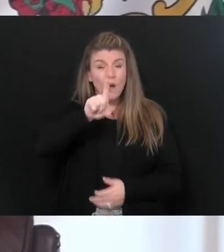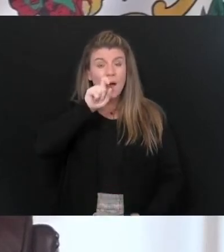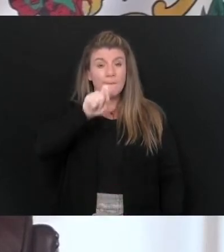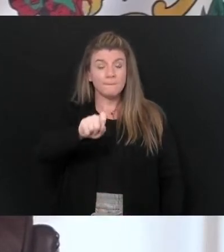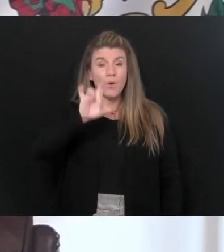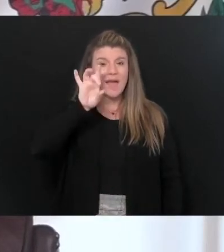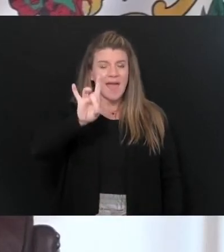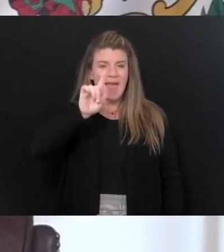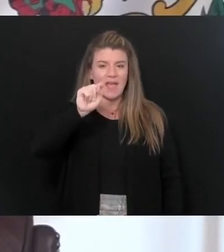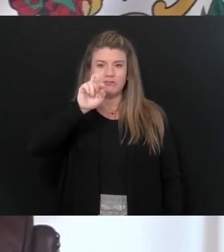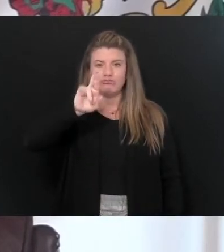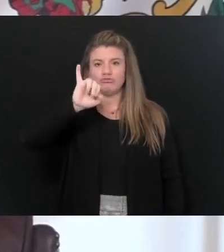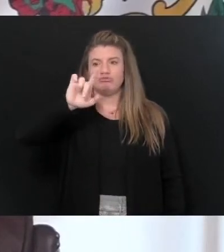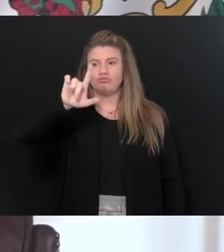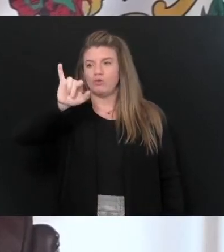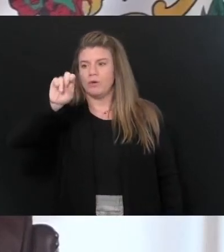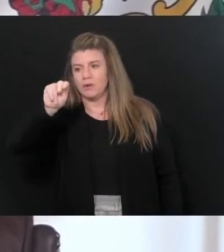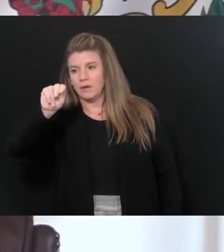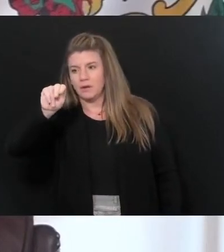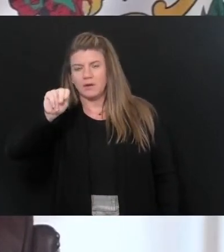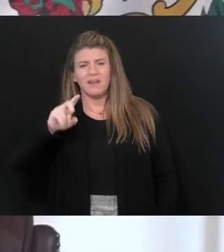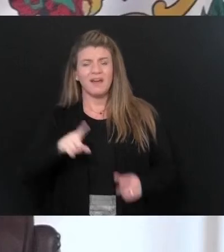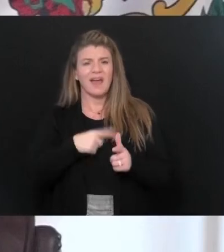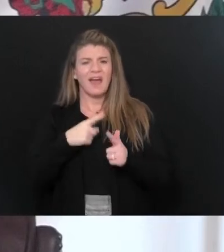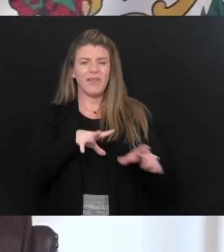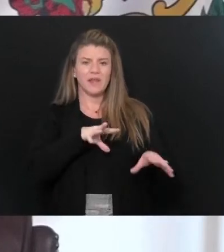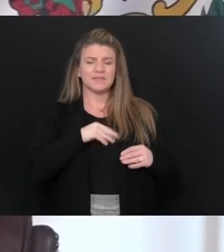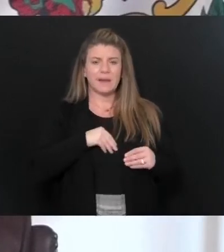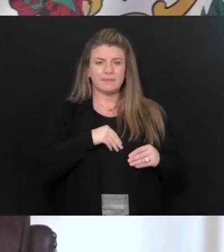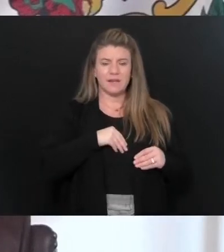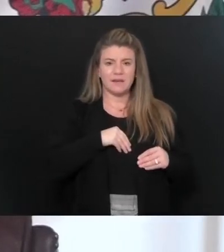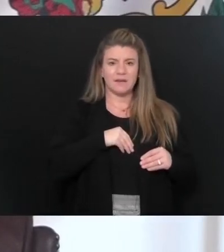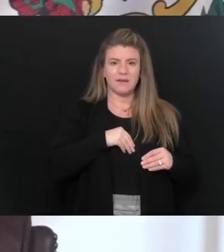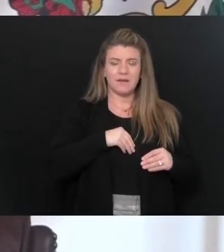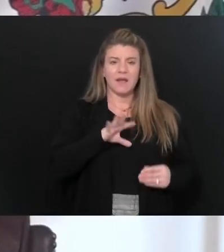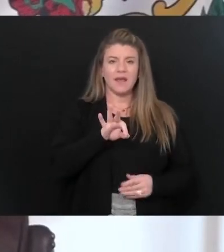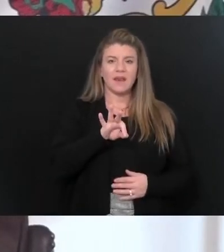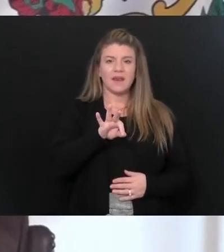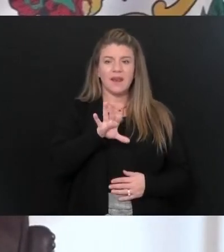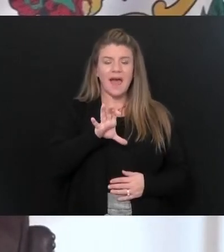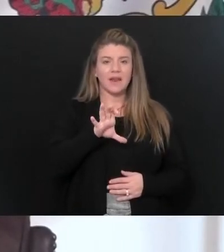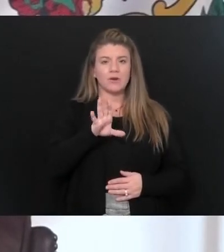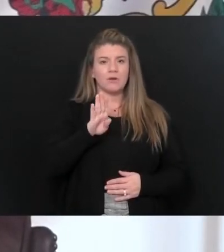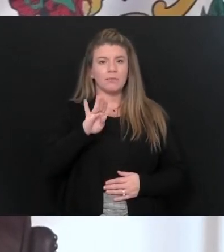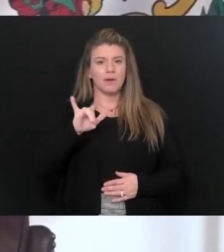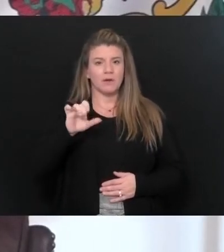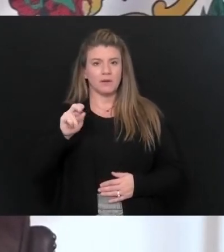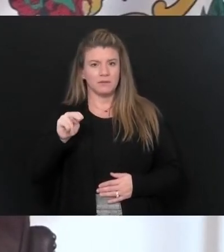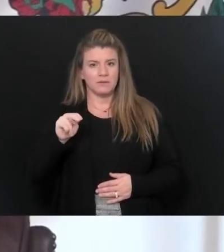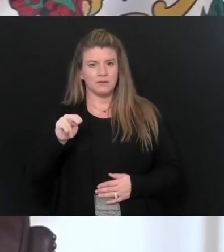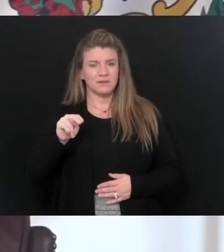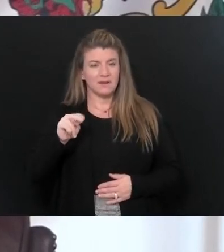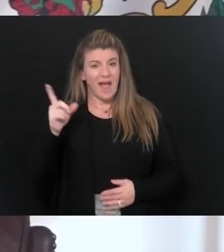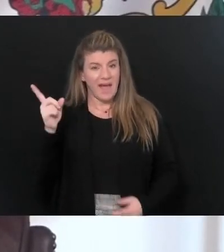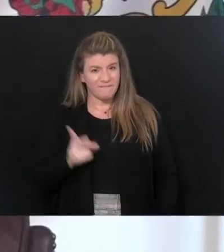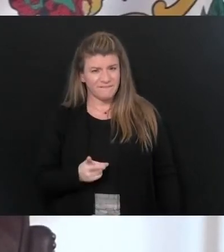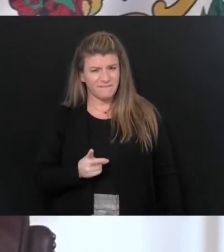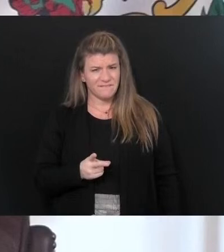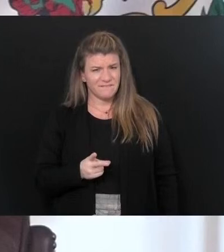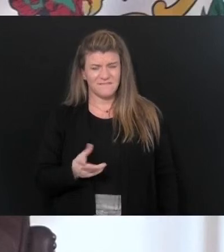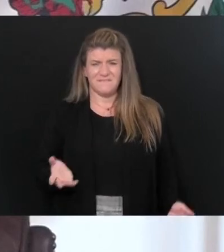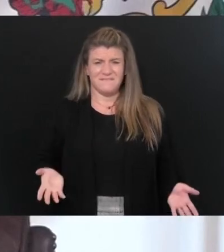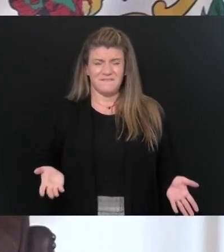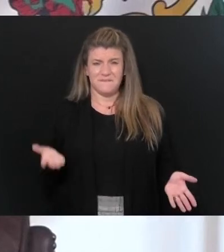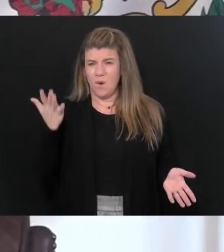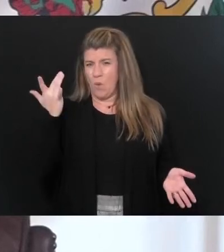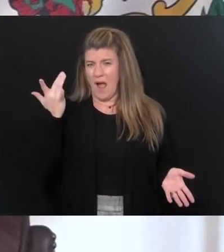$1.8 trillion and accepted a deal at $900 billion, half. Why did they